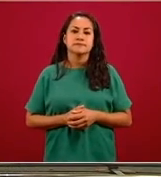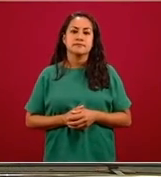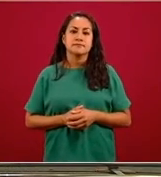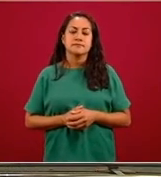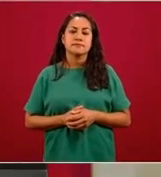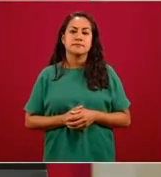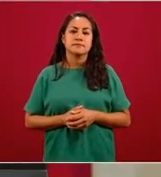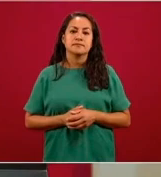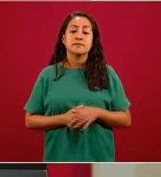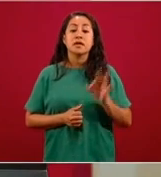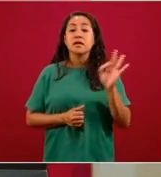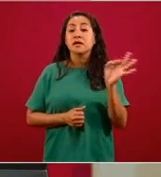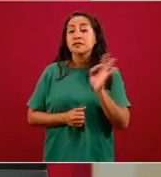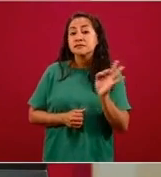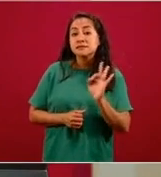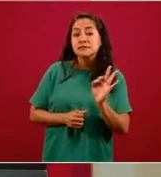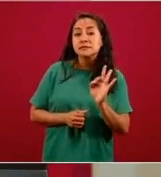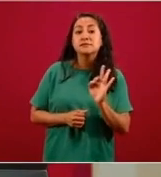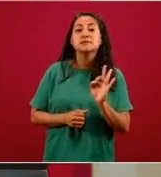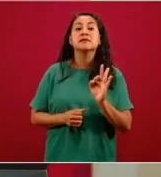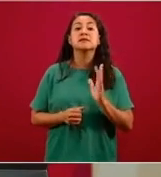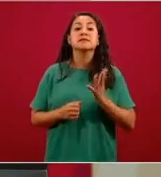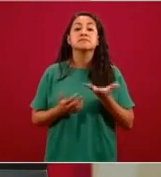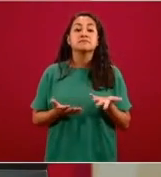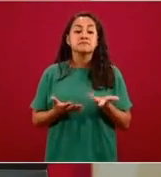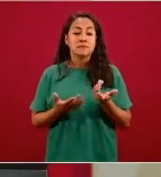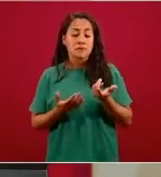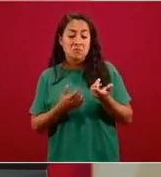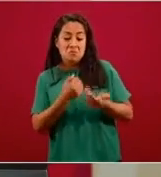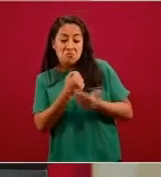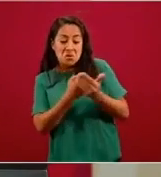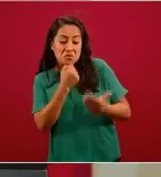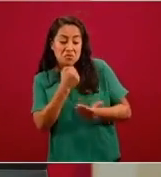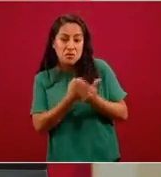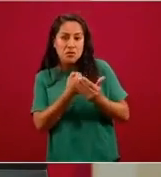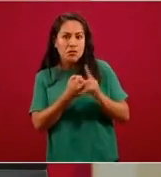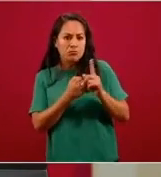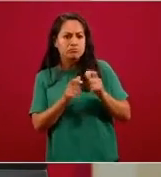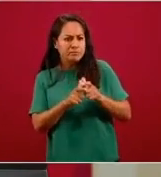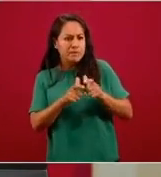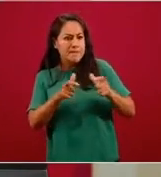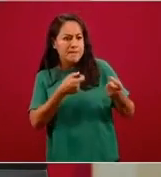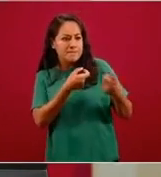At the beginning, if we had had a response,